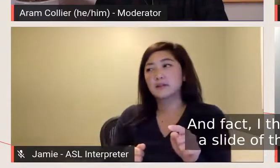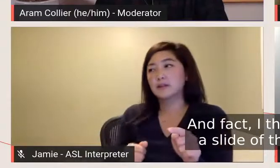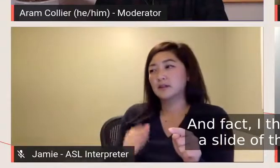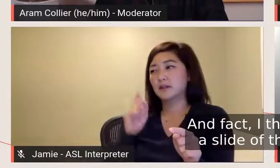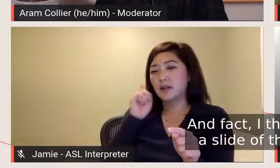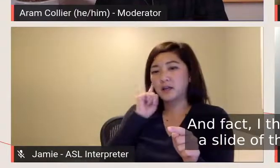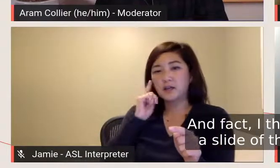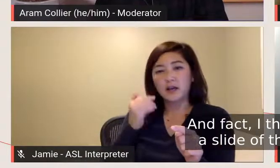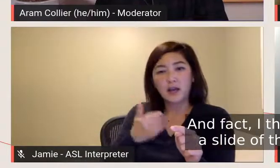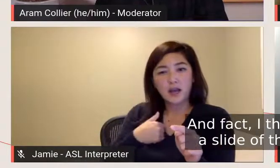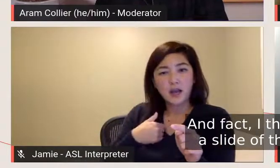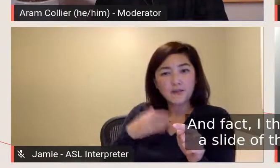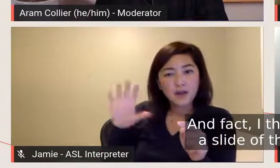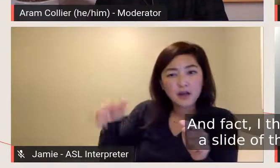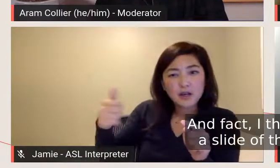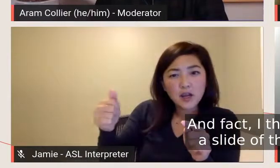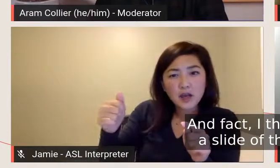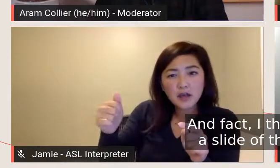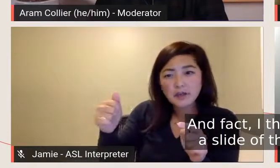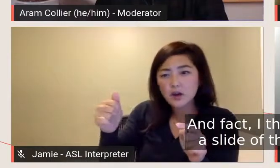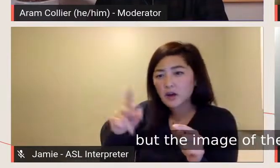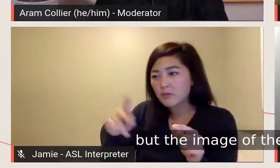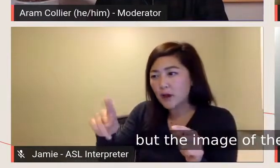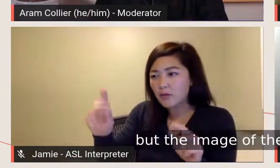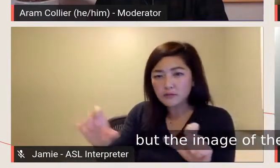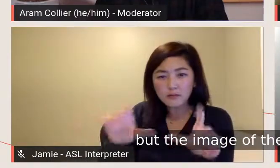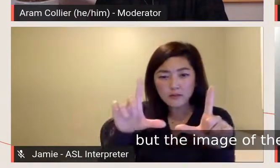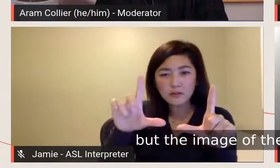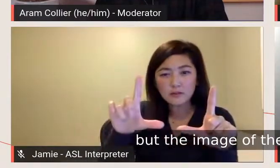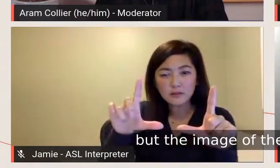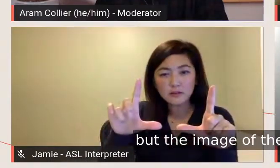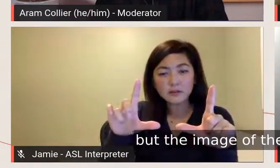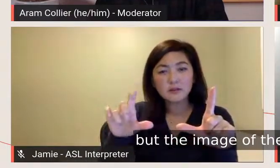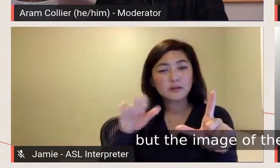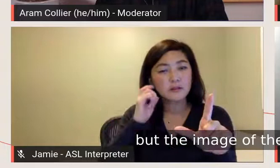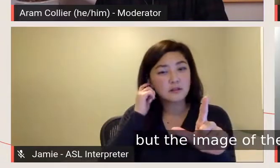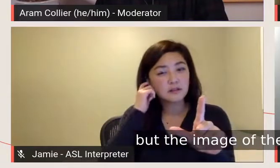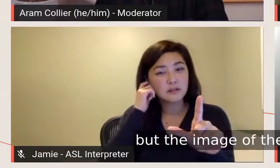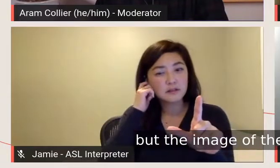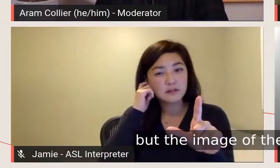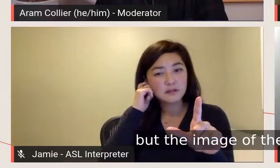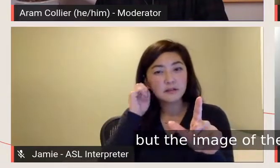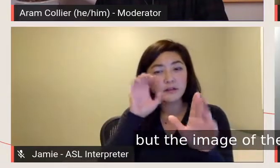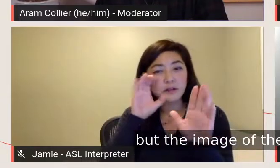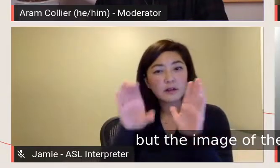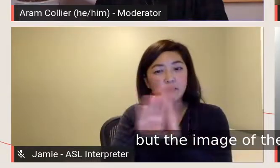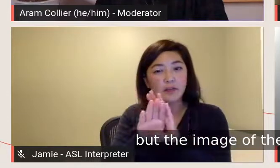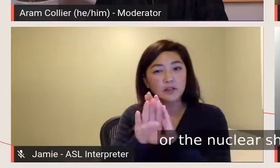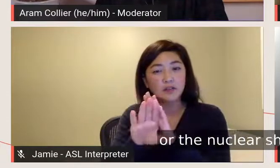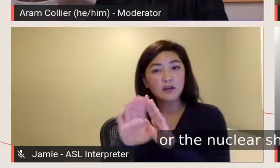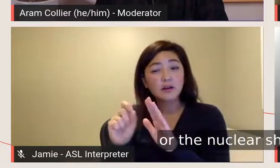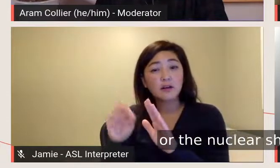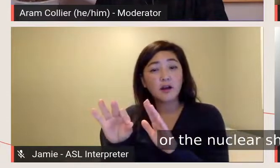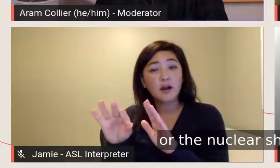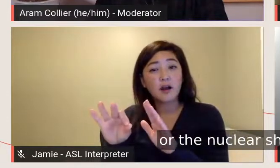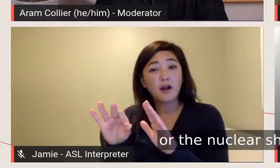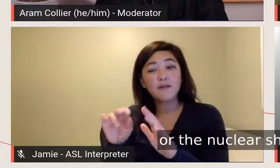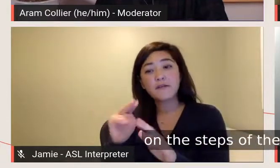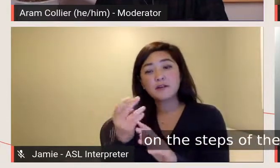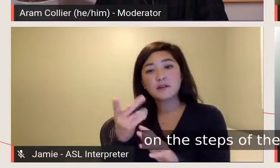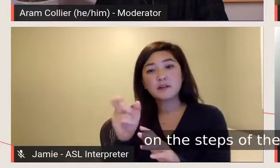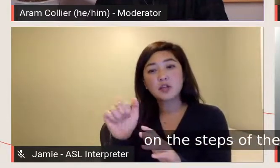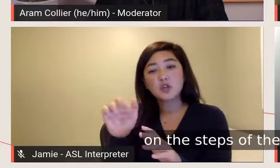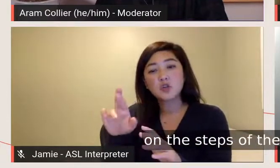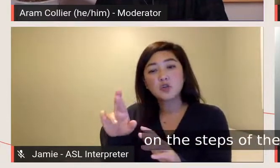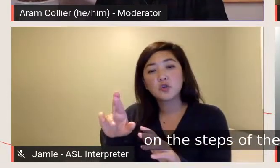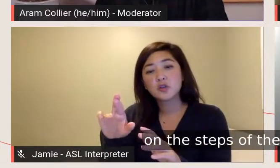have a slide of that here, but the image of the atomic shadow, or the nuclear shadow rather,